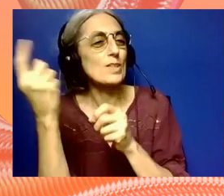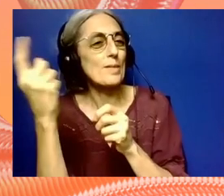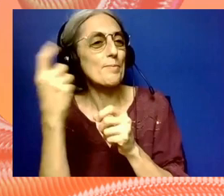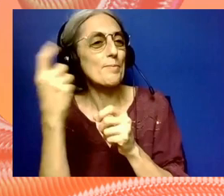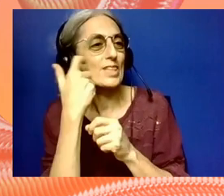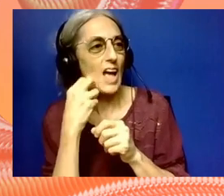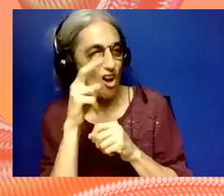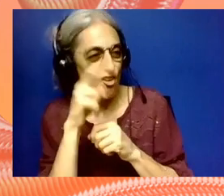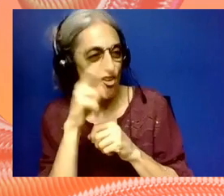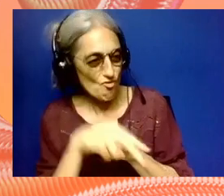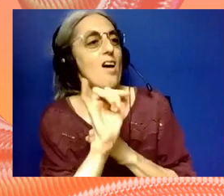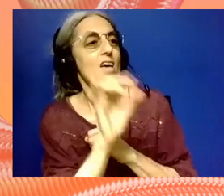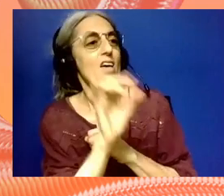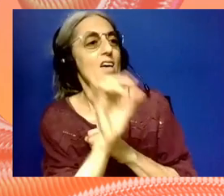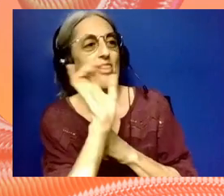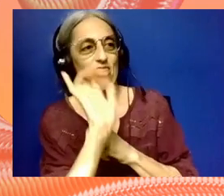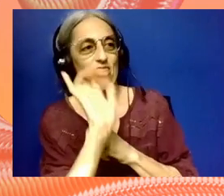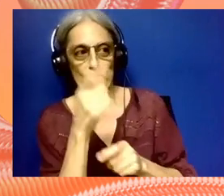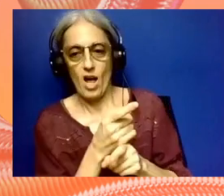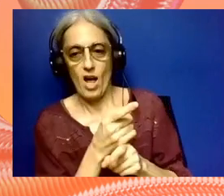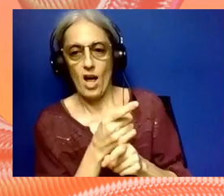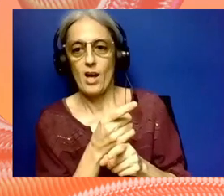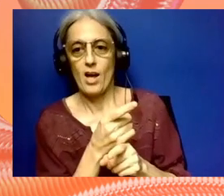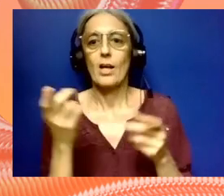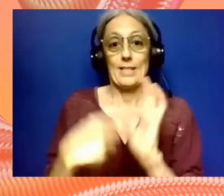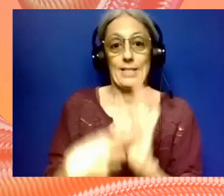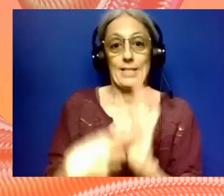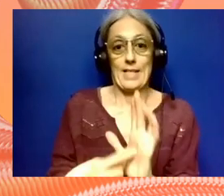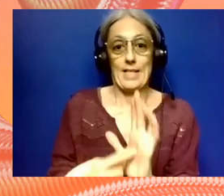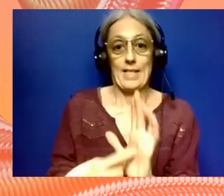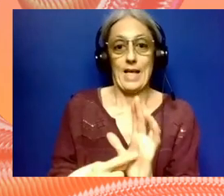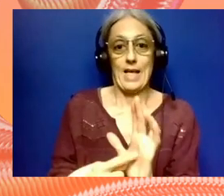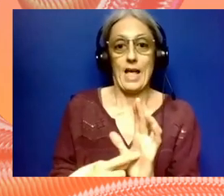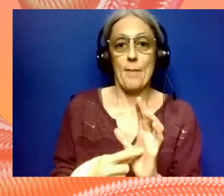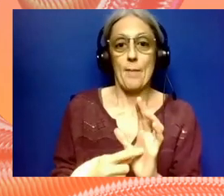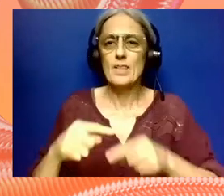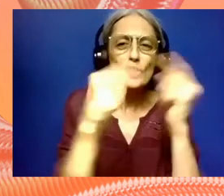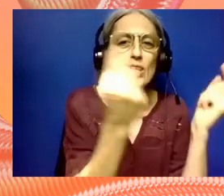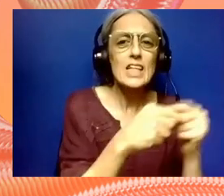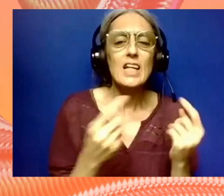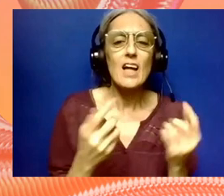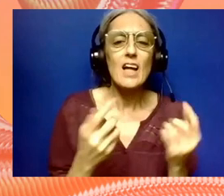deal with disagreements with each other and how we deal